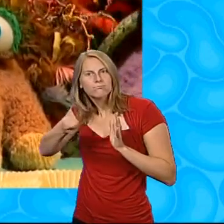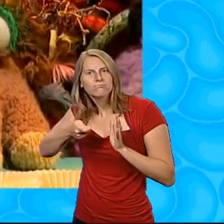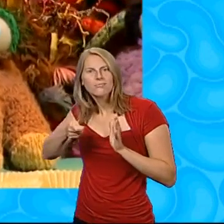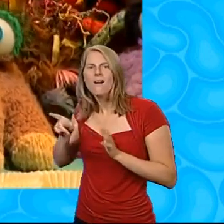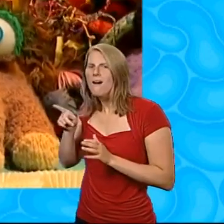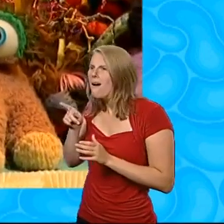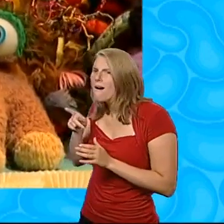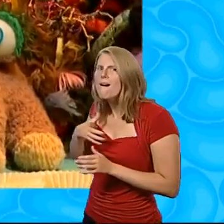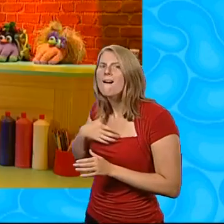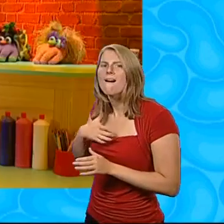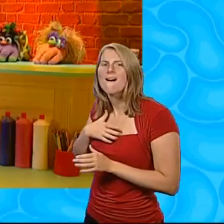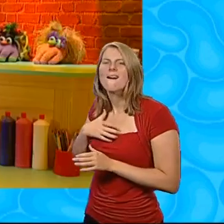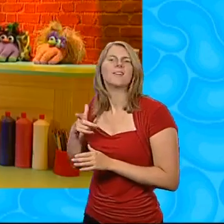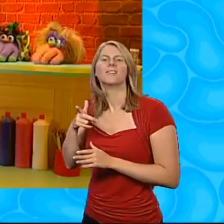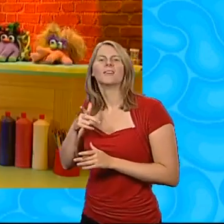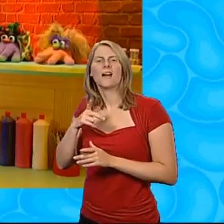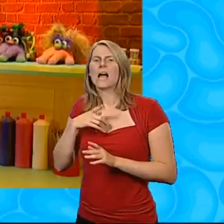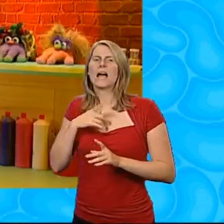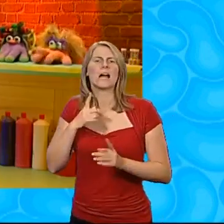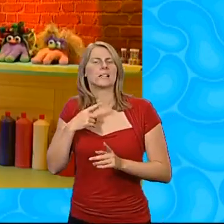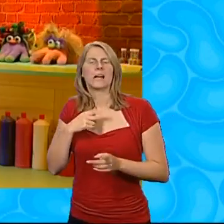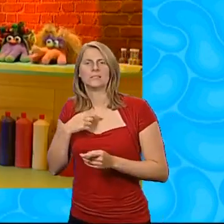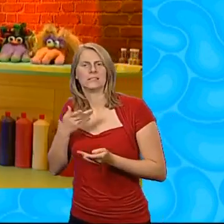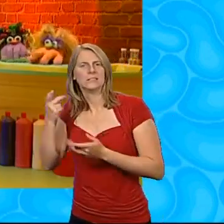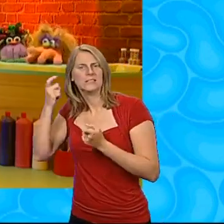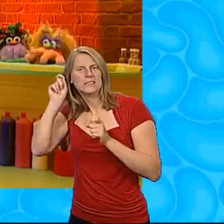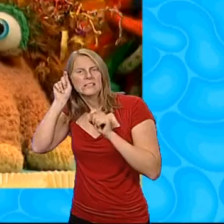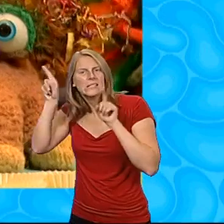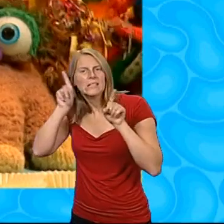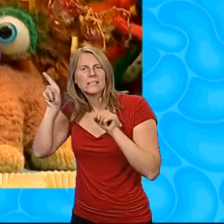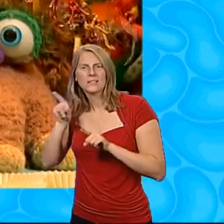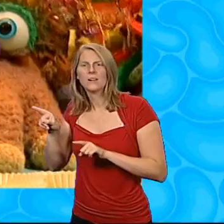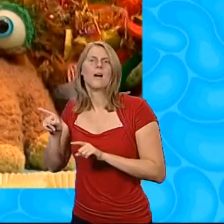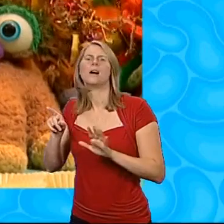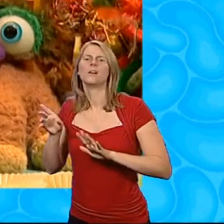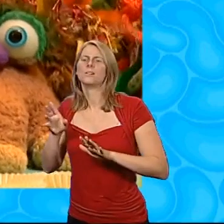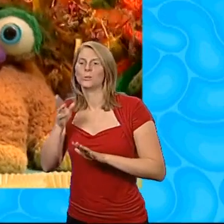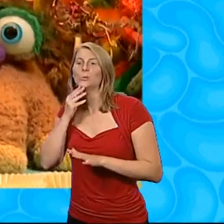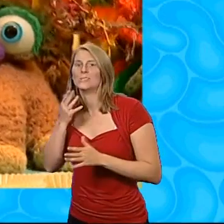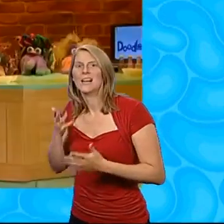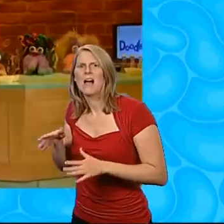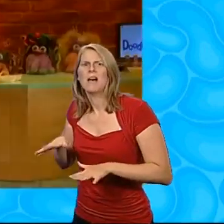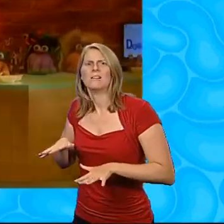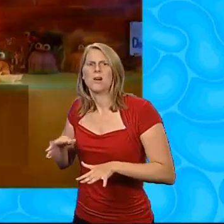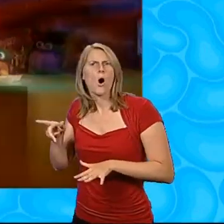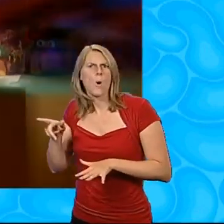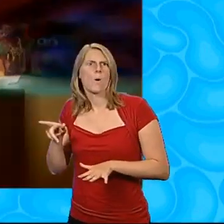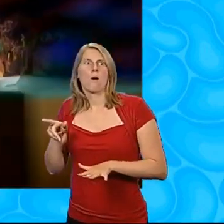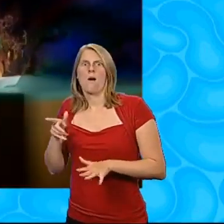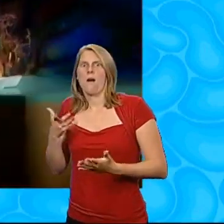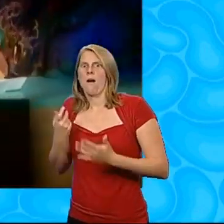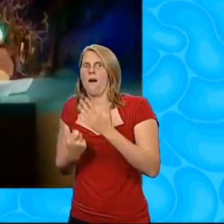lent it to Stick. Well, he looks like he's using it now. Oh, at yeah, Stick. look, he is! He's having